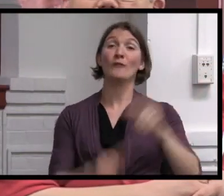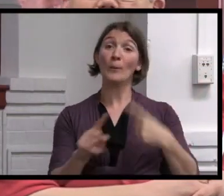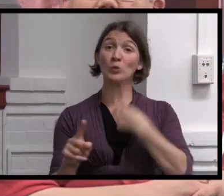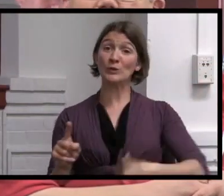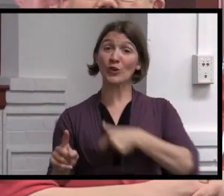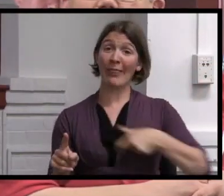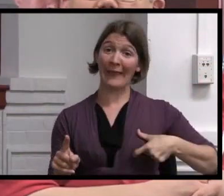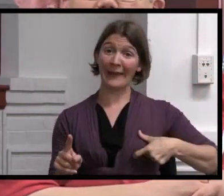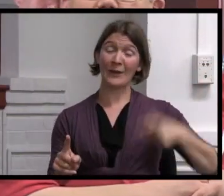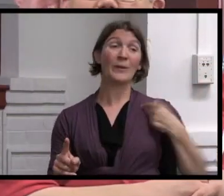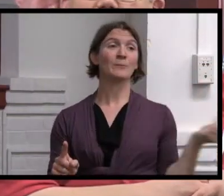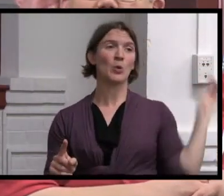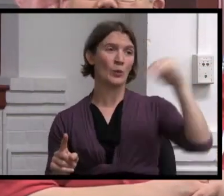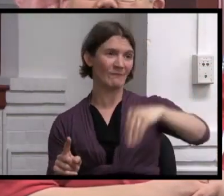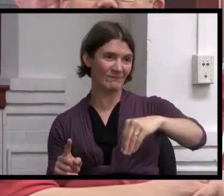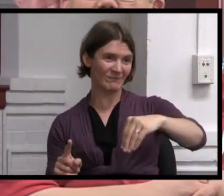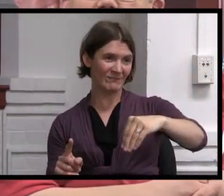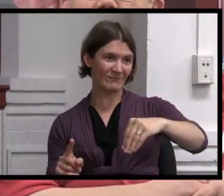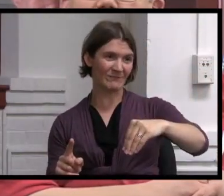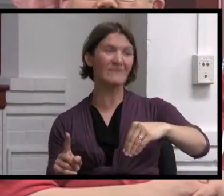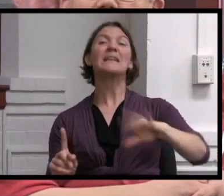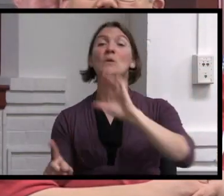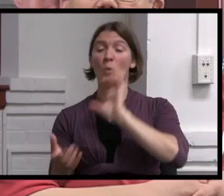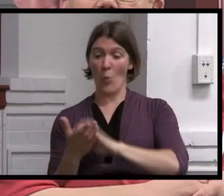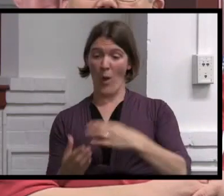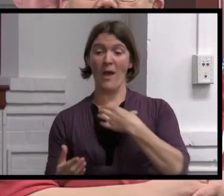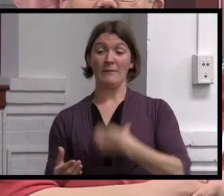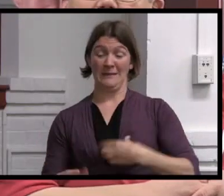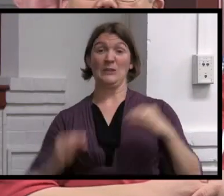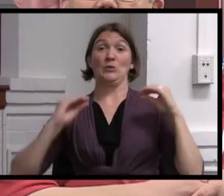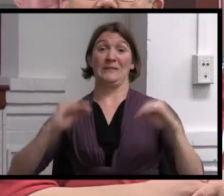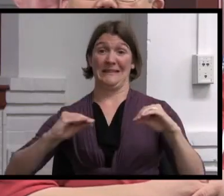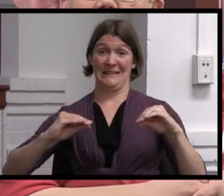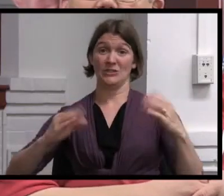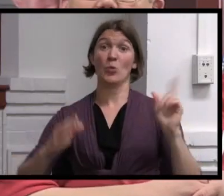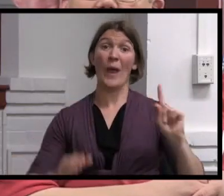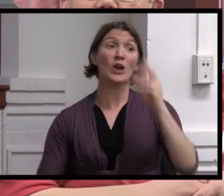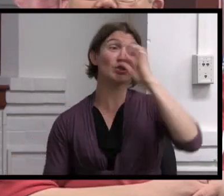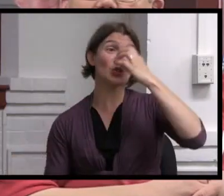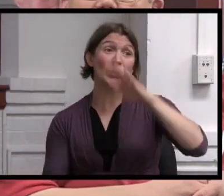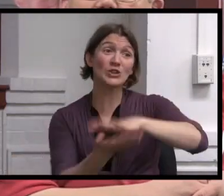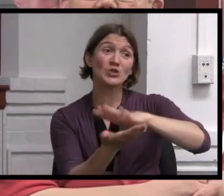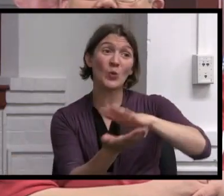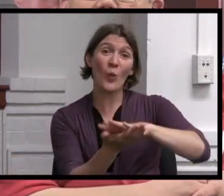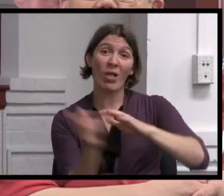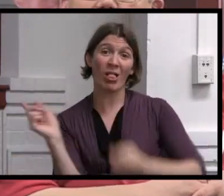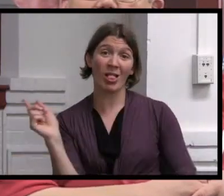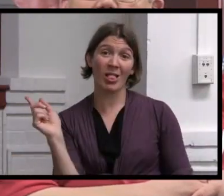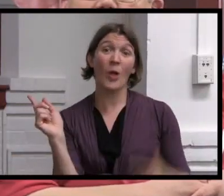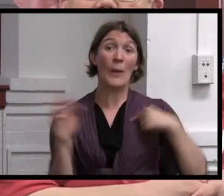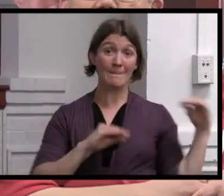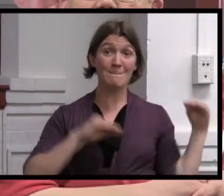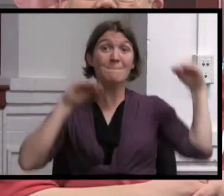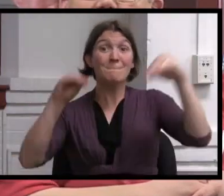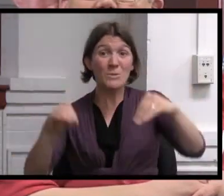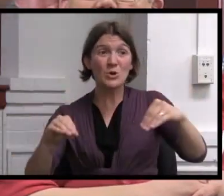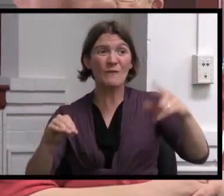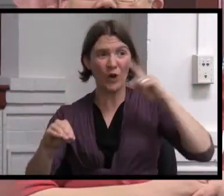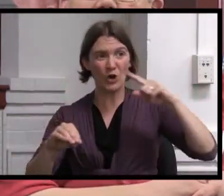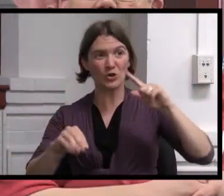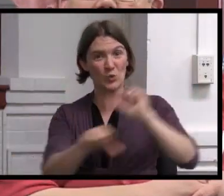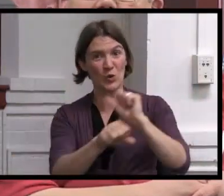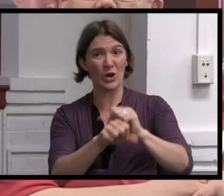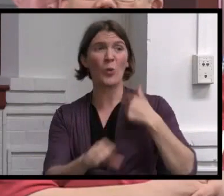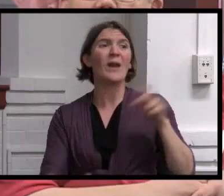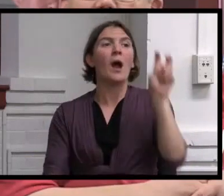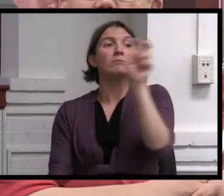Switzerland originally, so that she could teach at NECA, the New England Center for Circus Arts. We moved here after touring